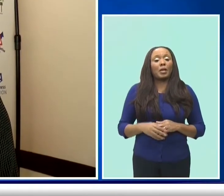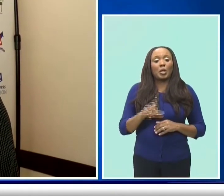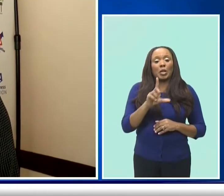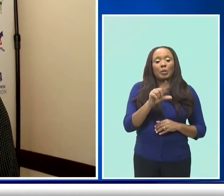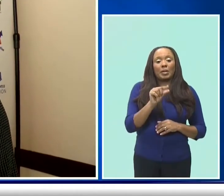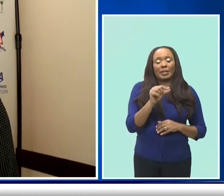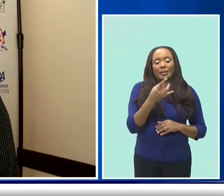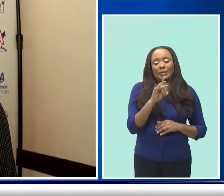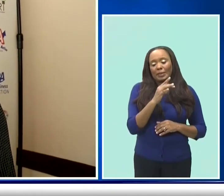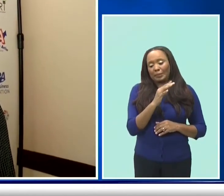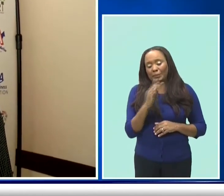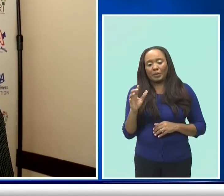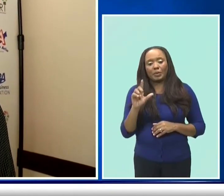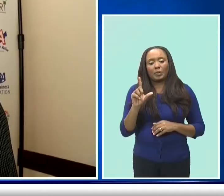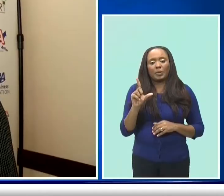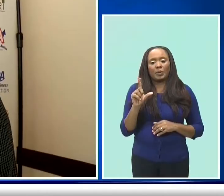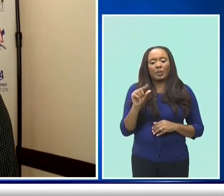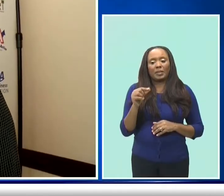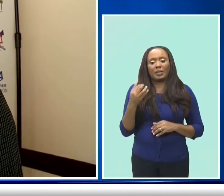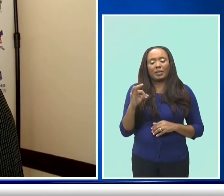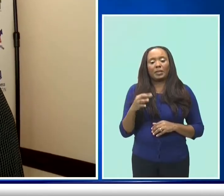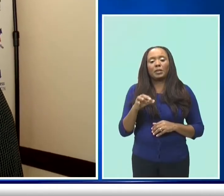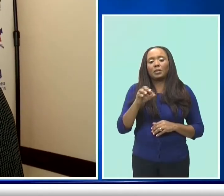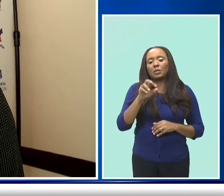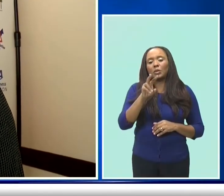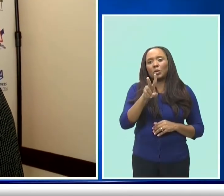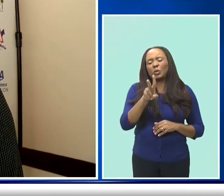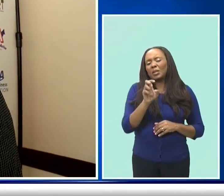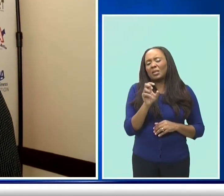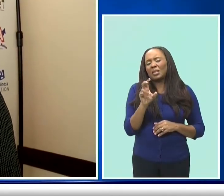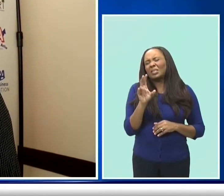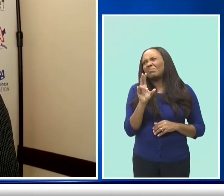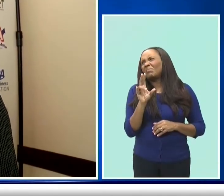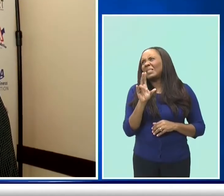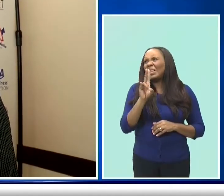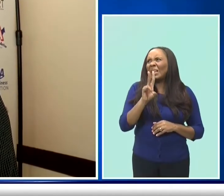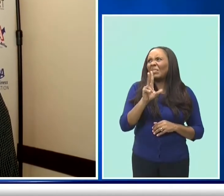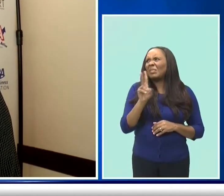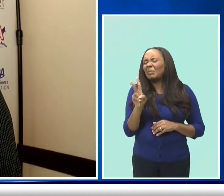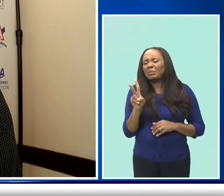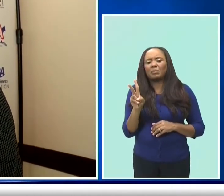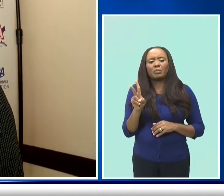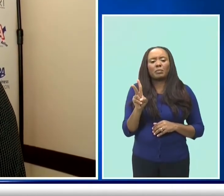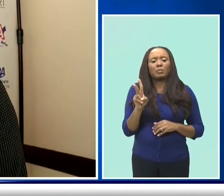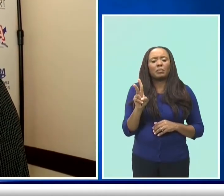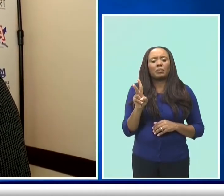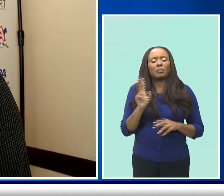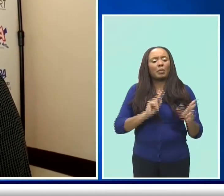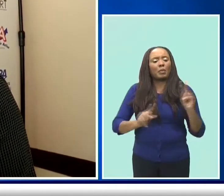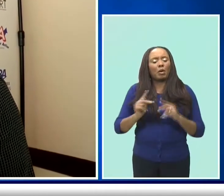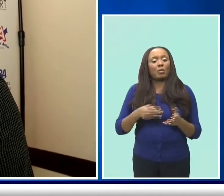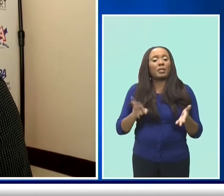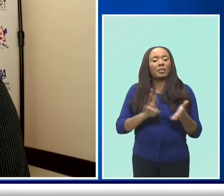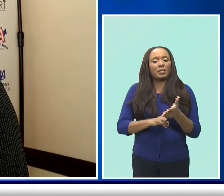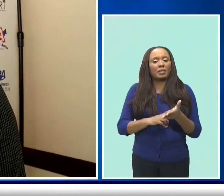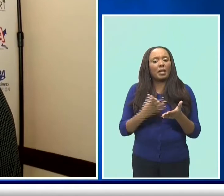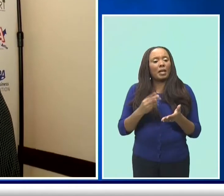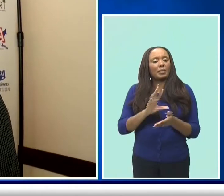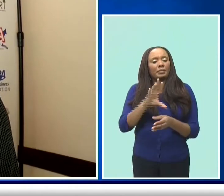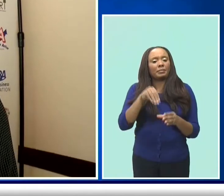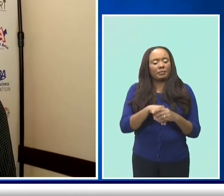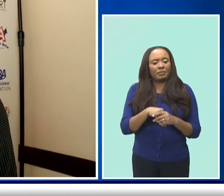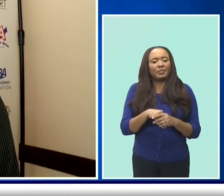2018-2019, which would have just gone, we had 272 persons that would have registered and that would have participated in